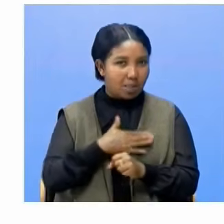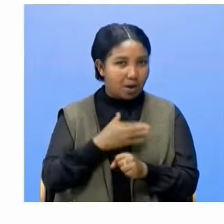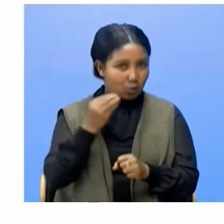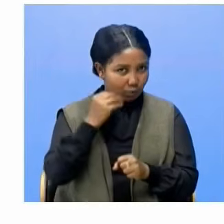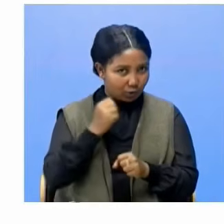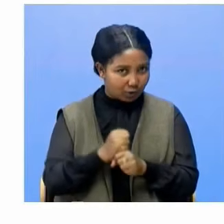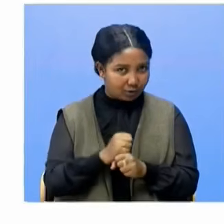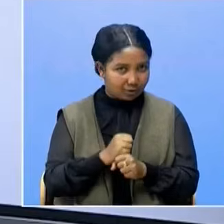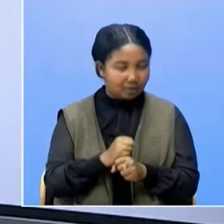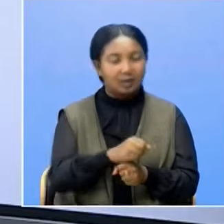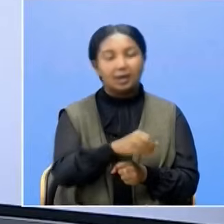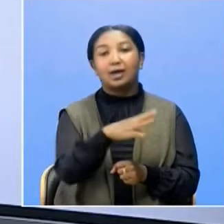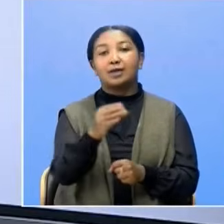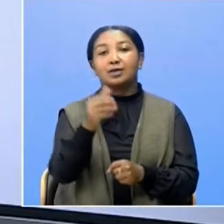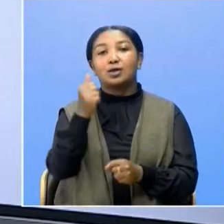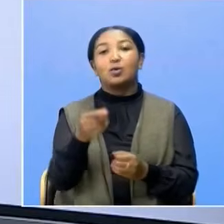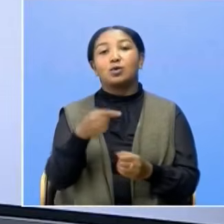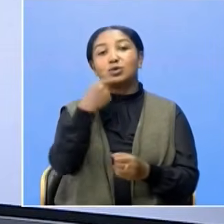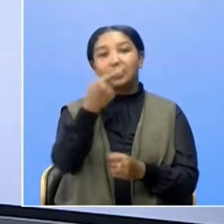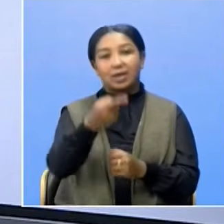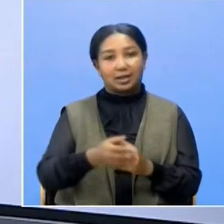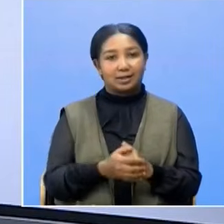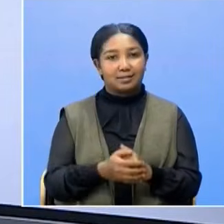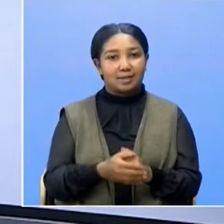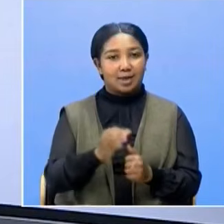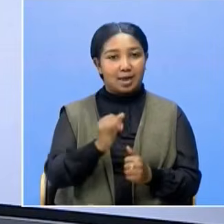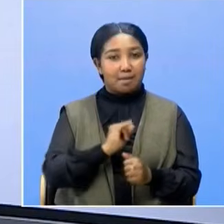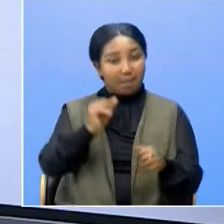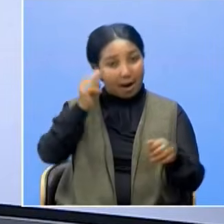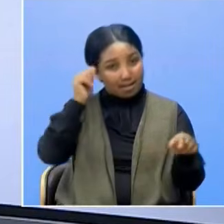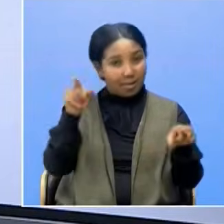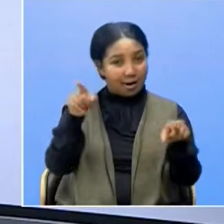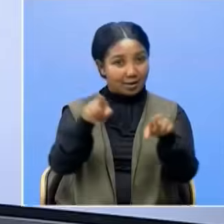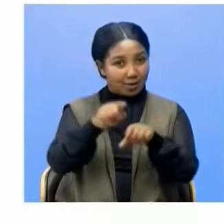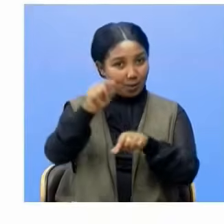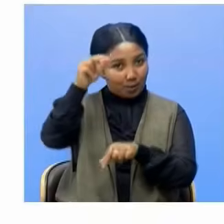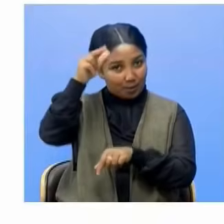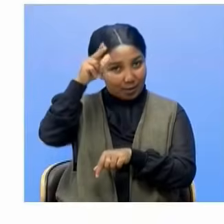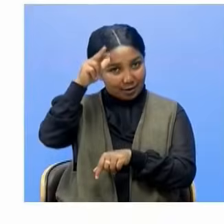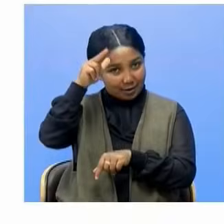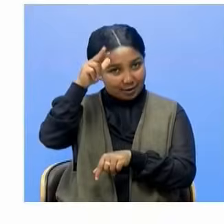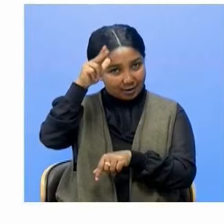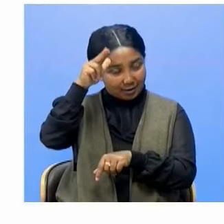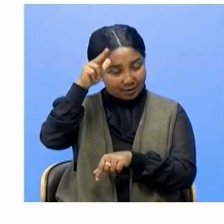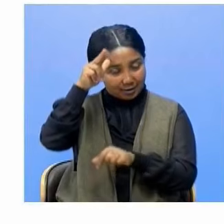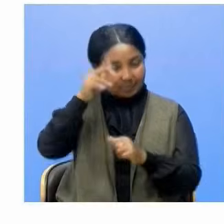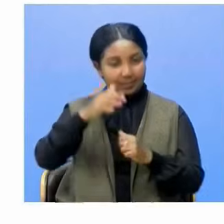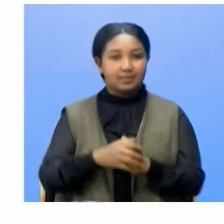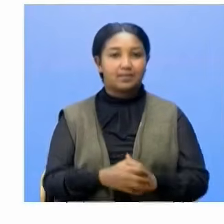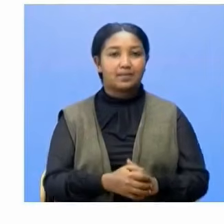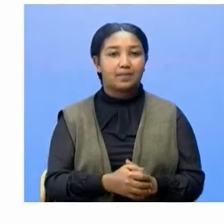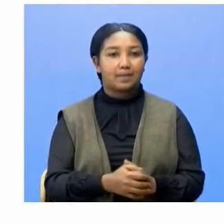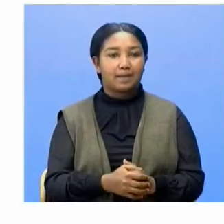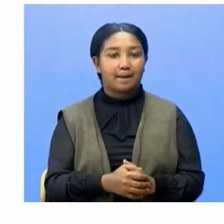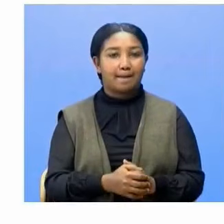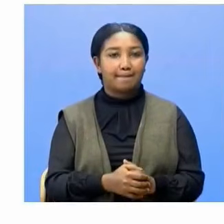Yes? And he also says what? My brother, yeah? My brother